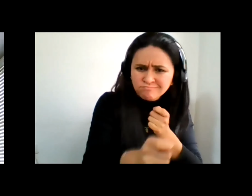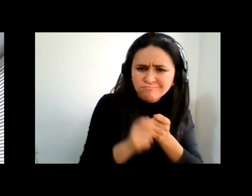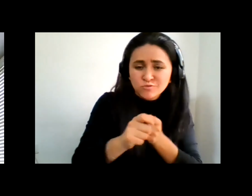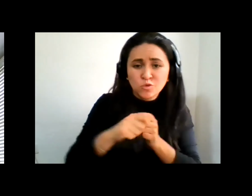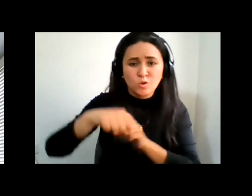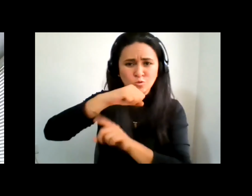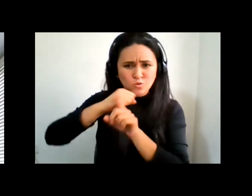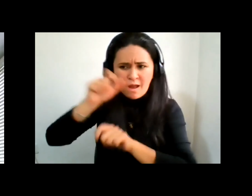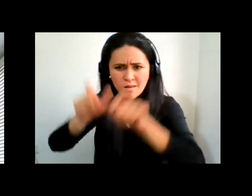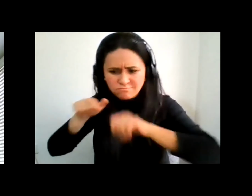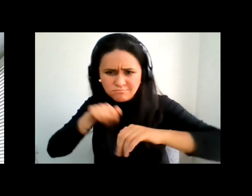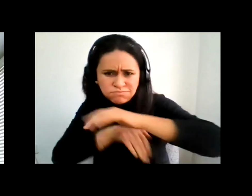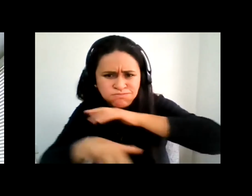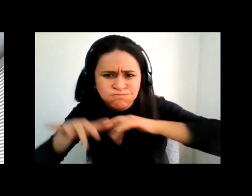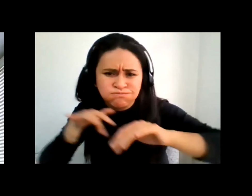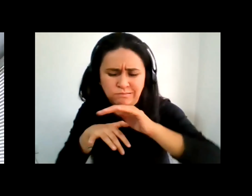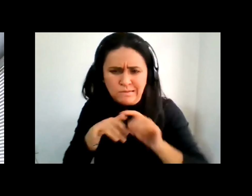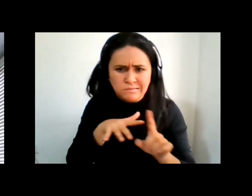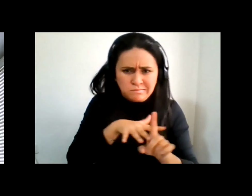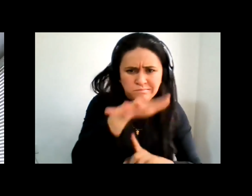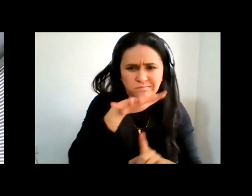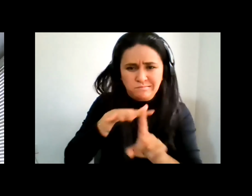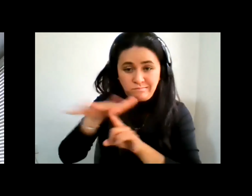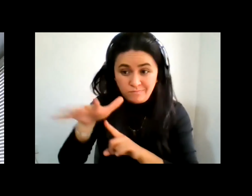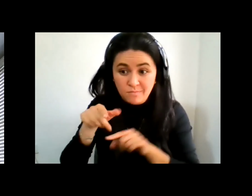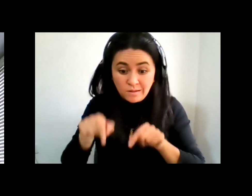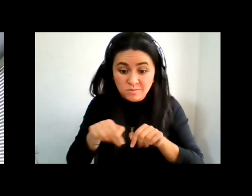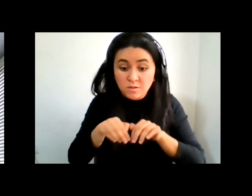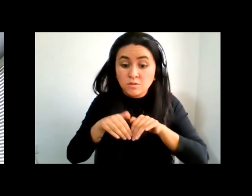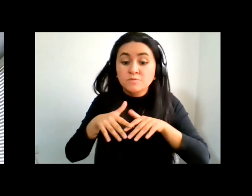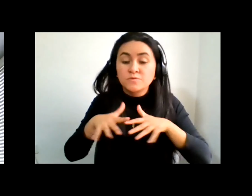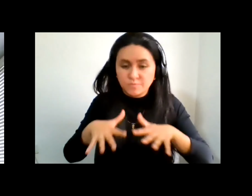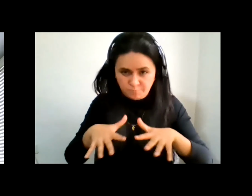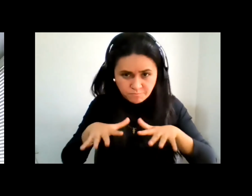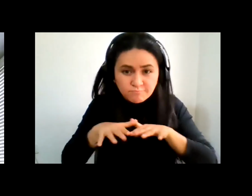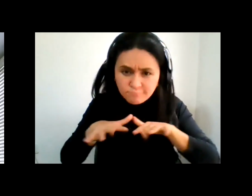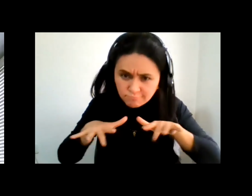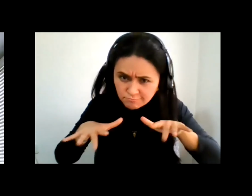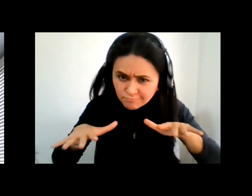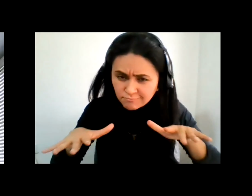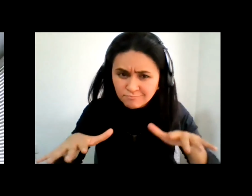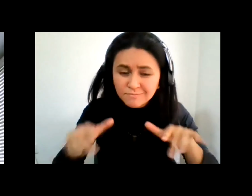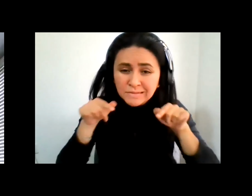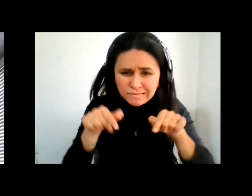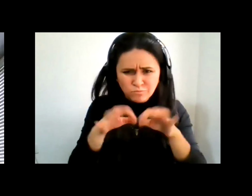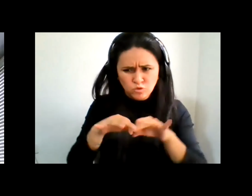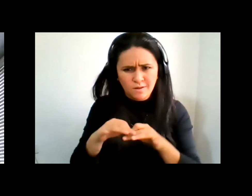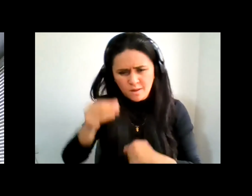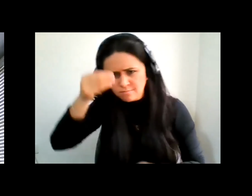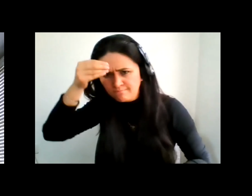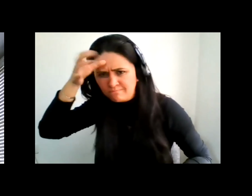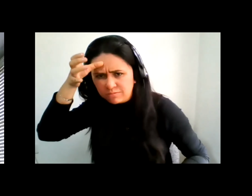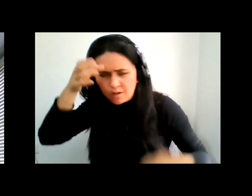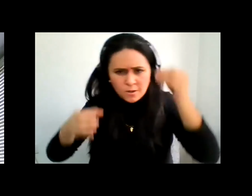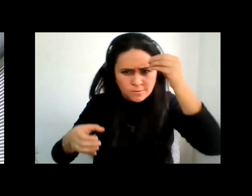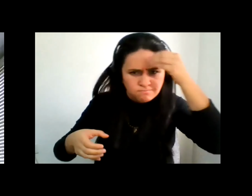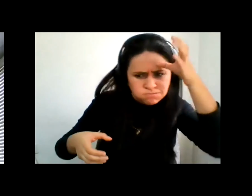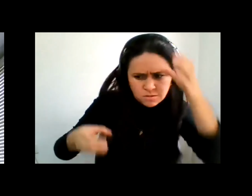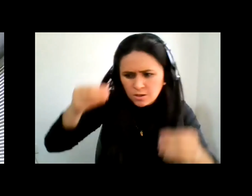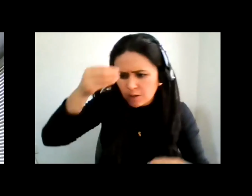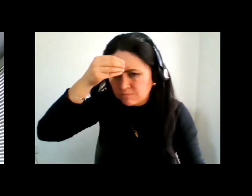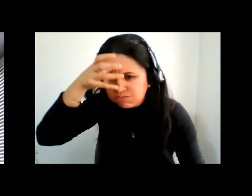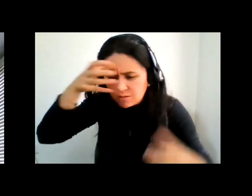than ever, we have to expand and strengthen, and I think that was very clear, the knowledge and